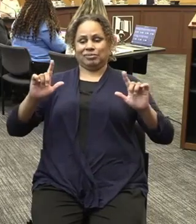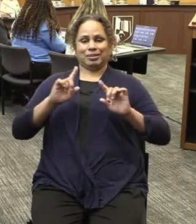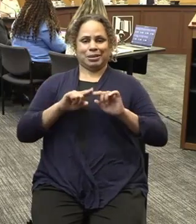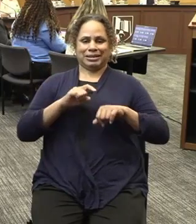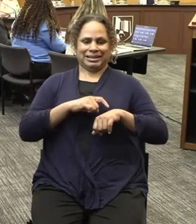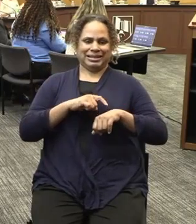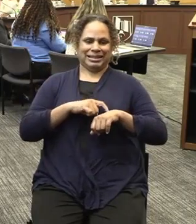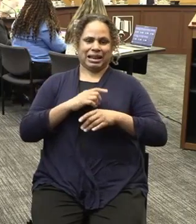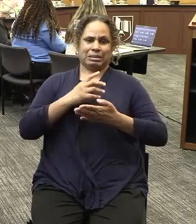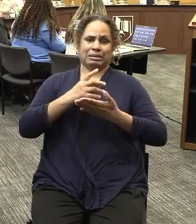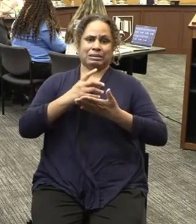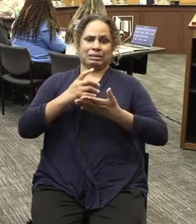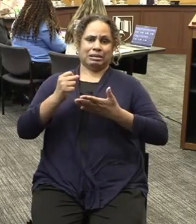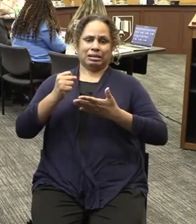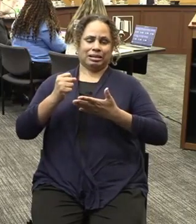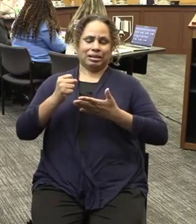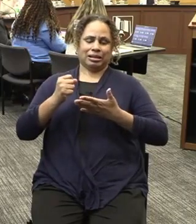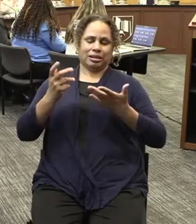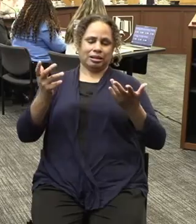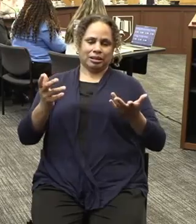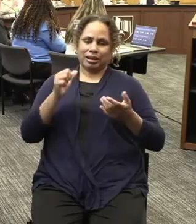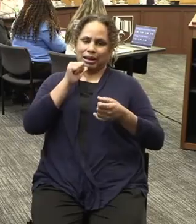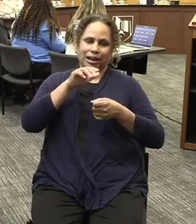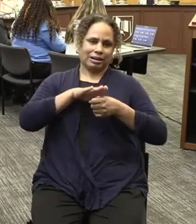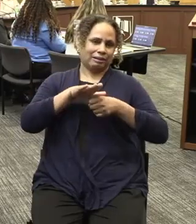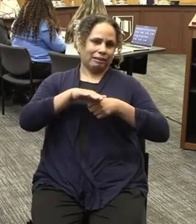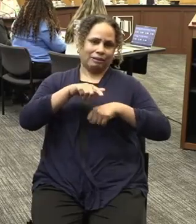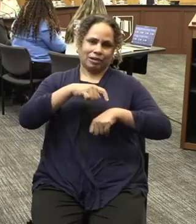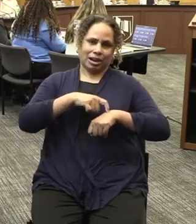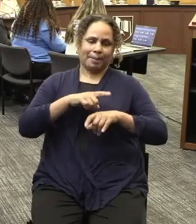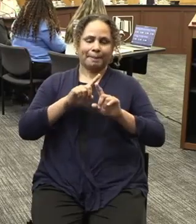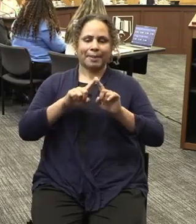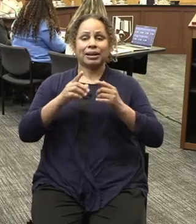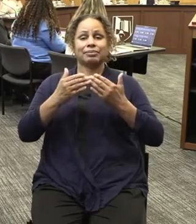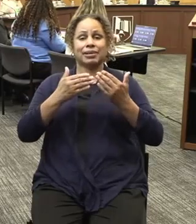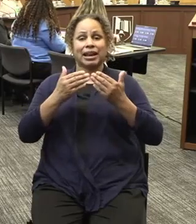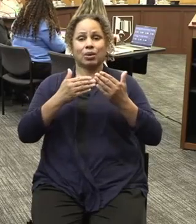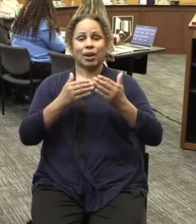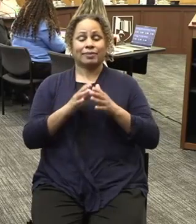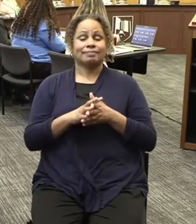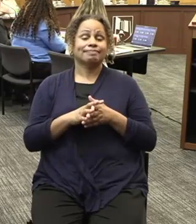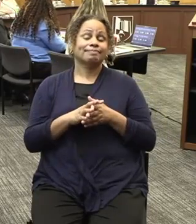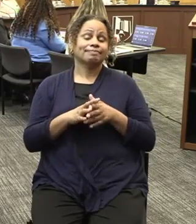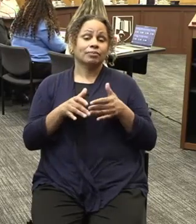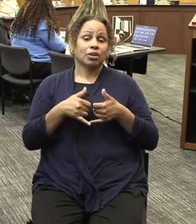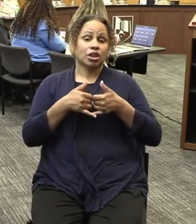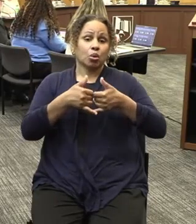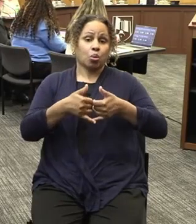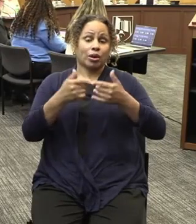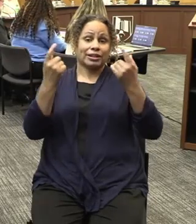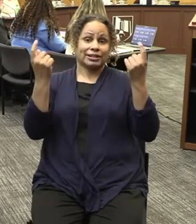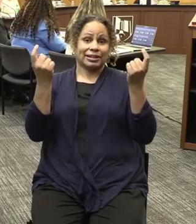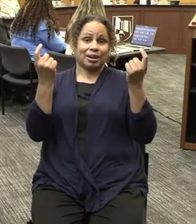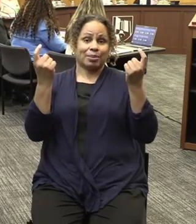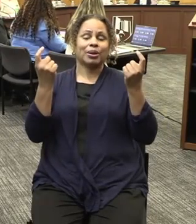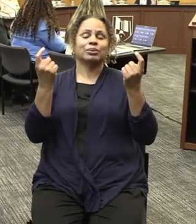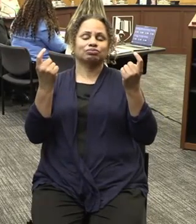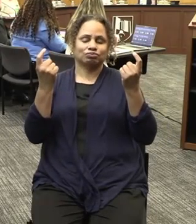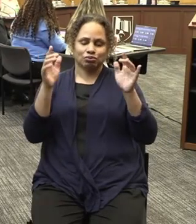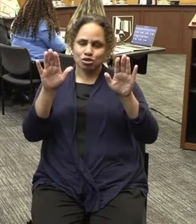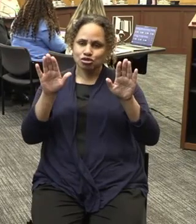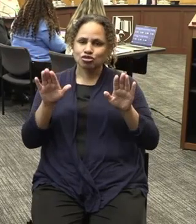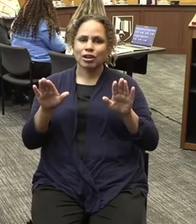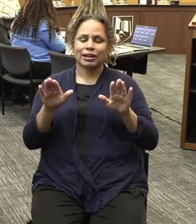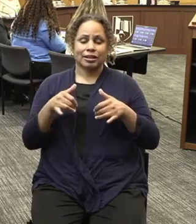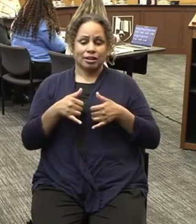not in my favor. But anyway, the awards ceremony was a great one. The award